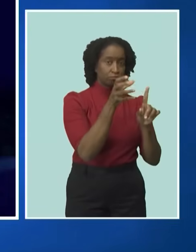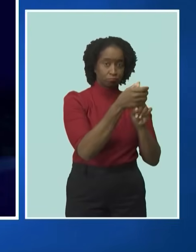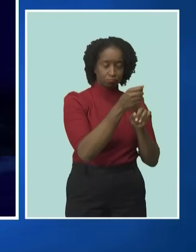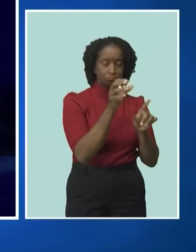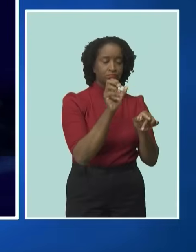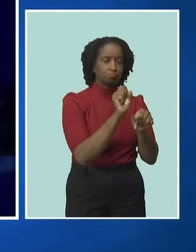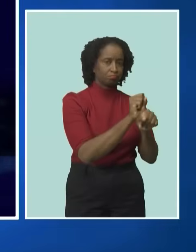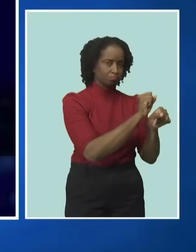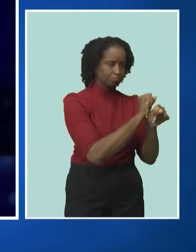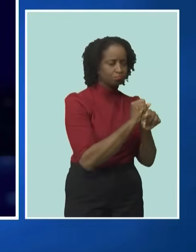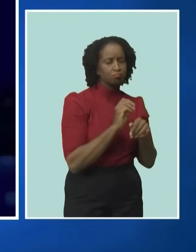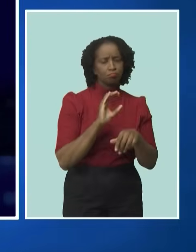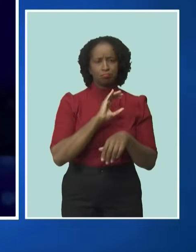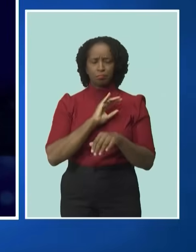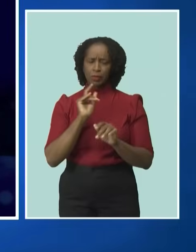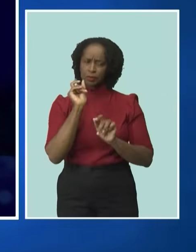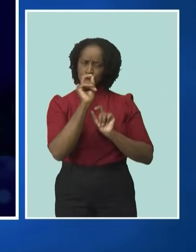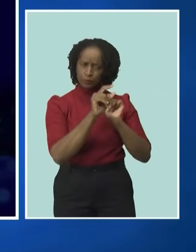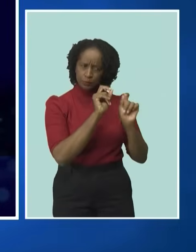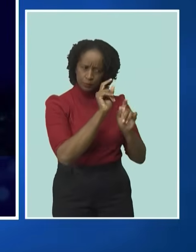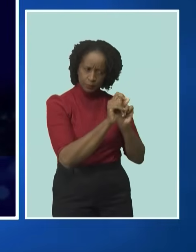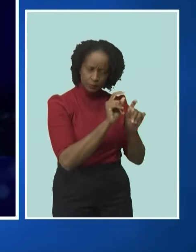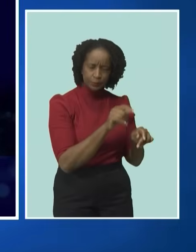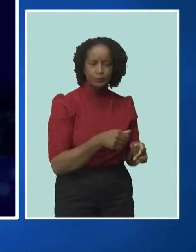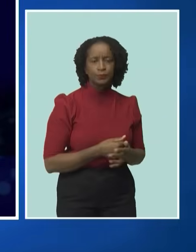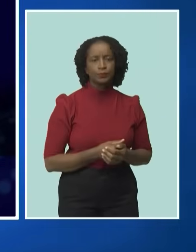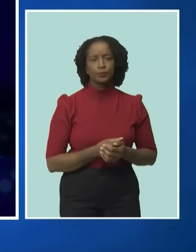ongoing inquiries related to these seizures.